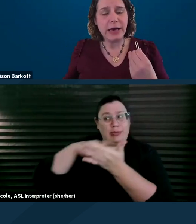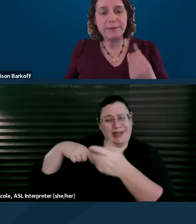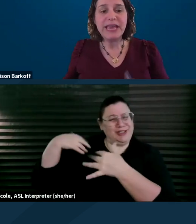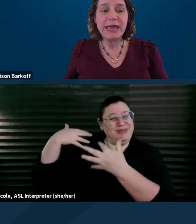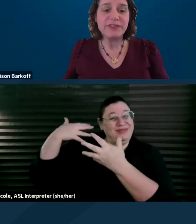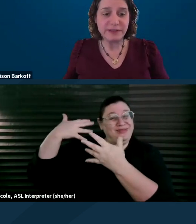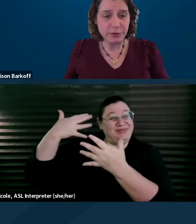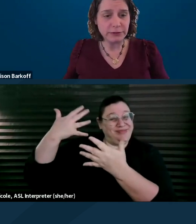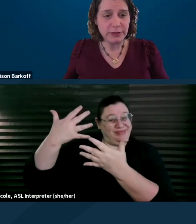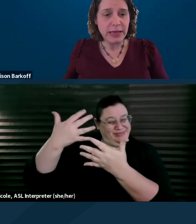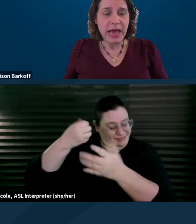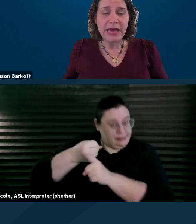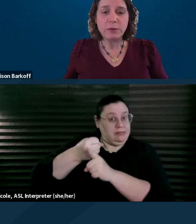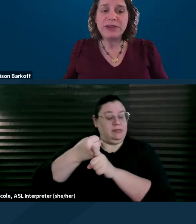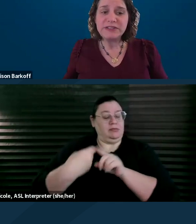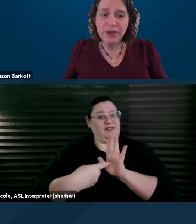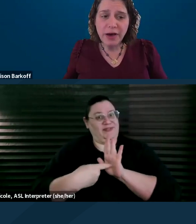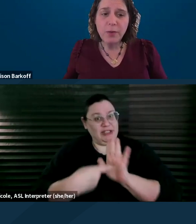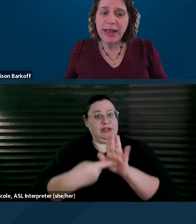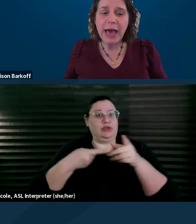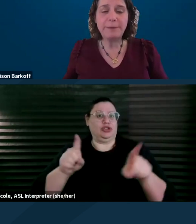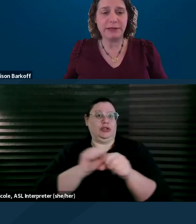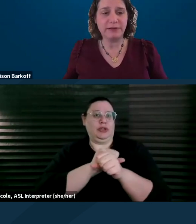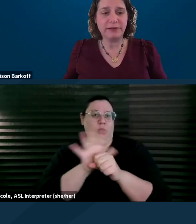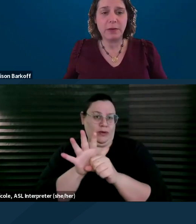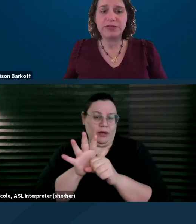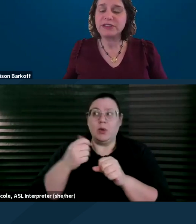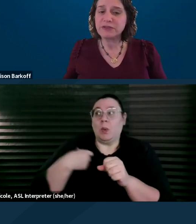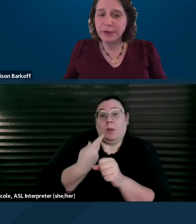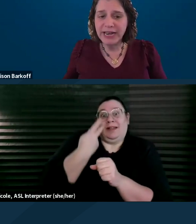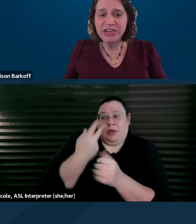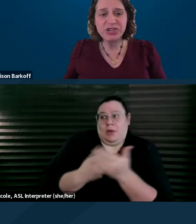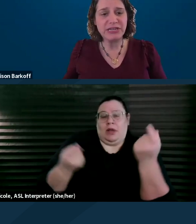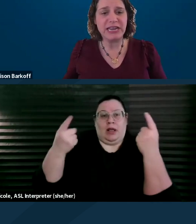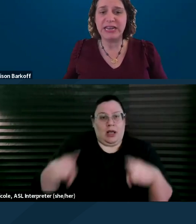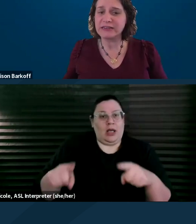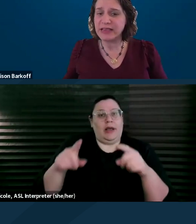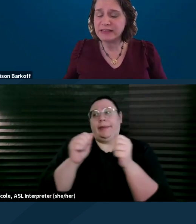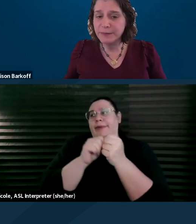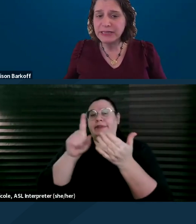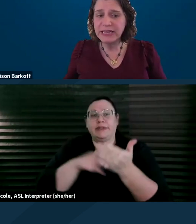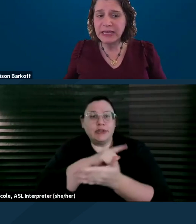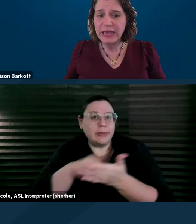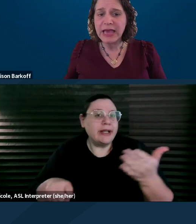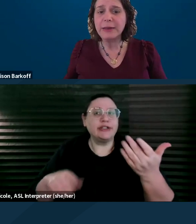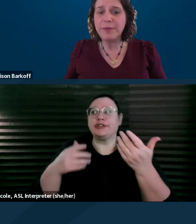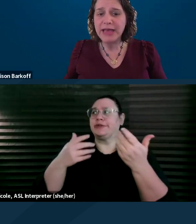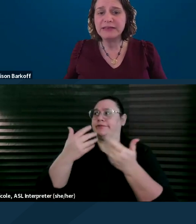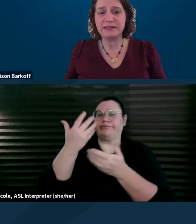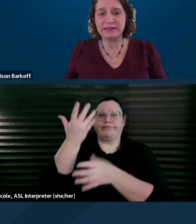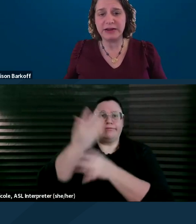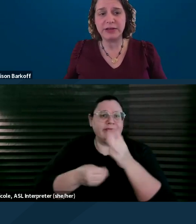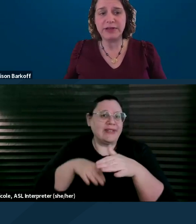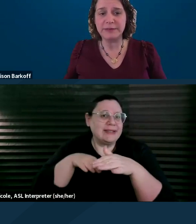really became visible. And we saw what happens with the discrimination and inaccessibility